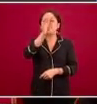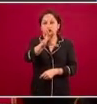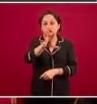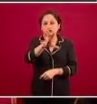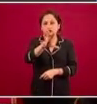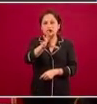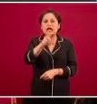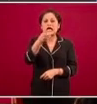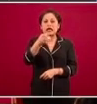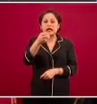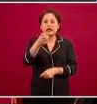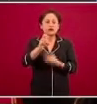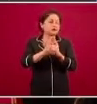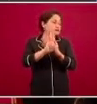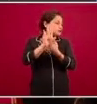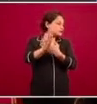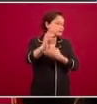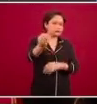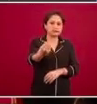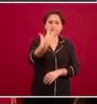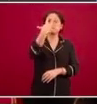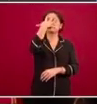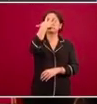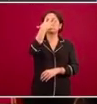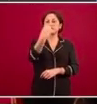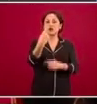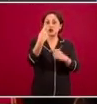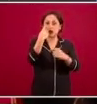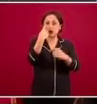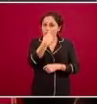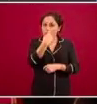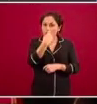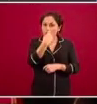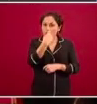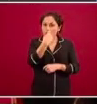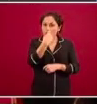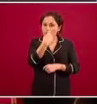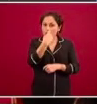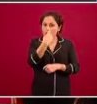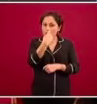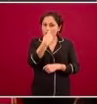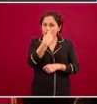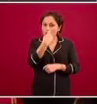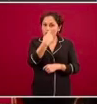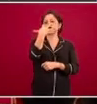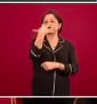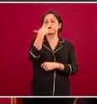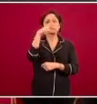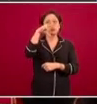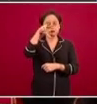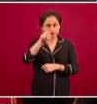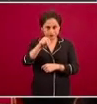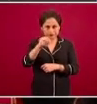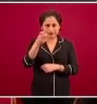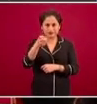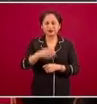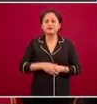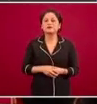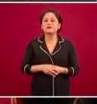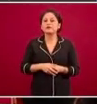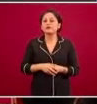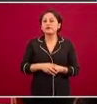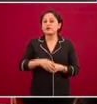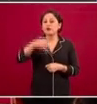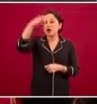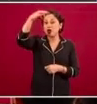wanna avoid these little droplets from falling on us, especially our nose,